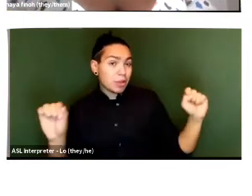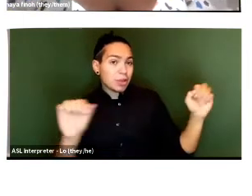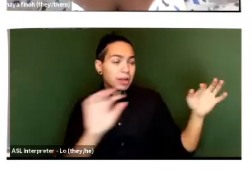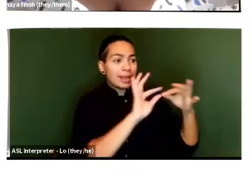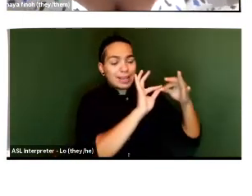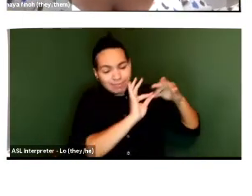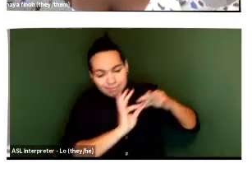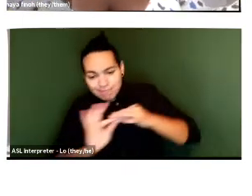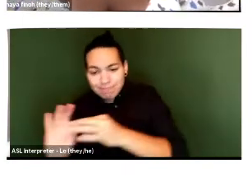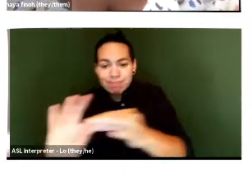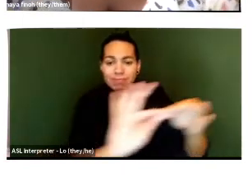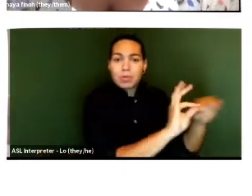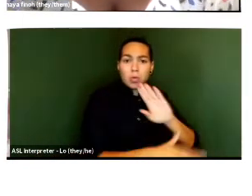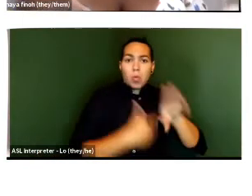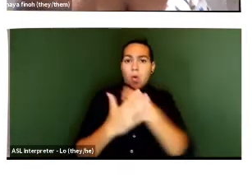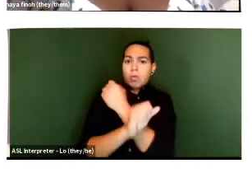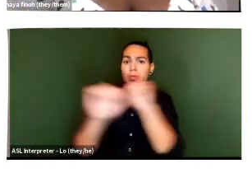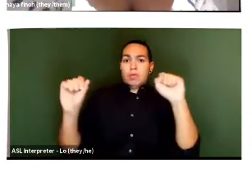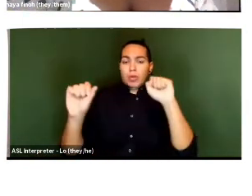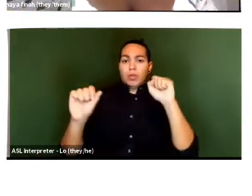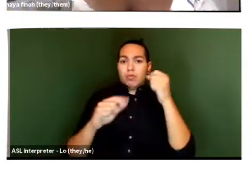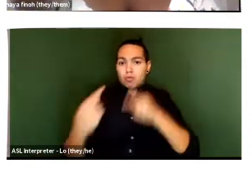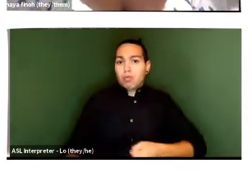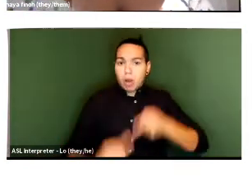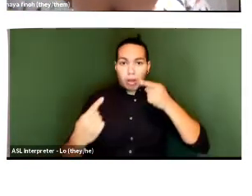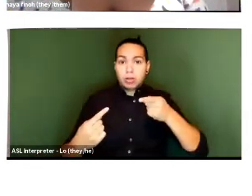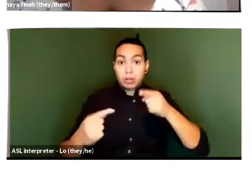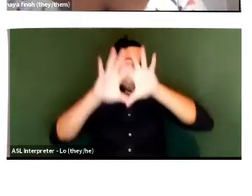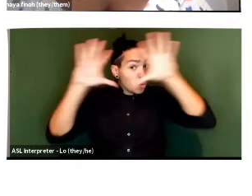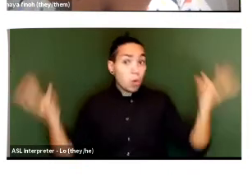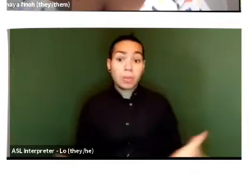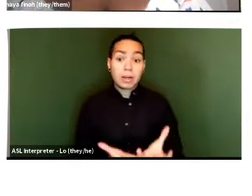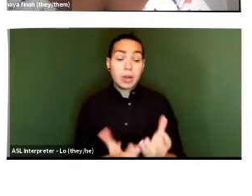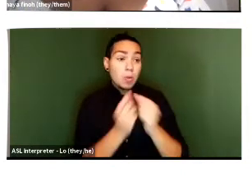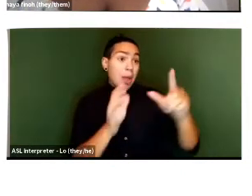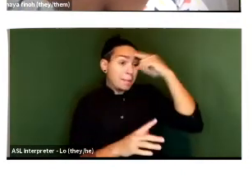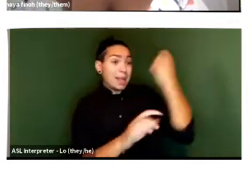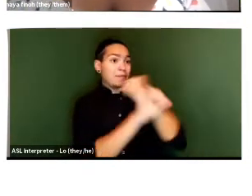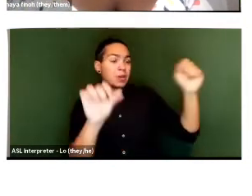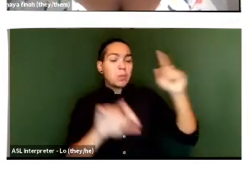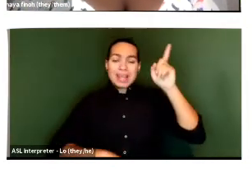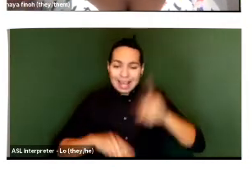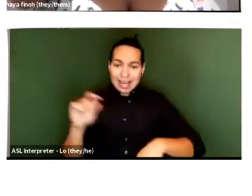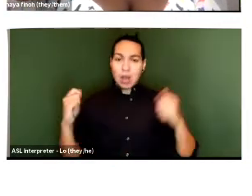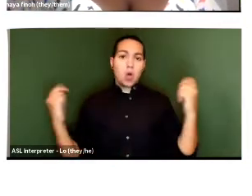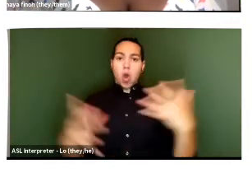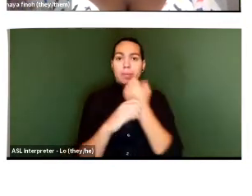other liberation struggles globally. Without Black liberation, we cannot achieve collective liberation.